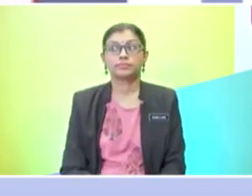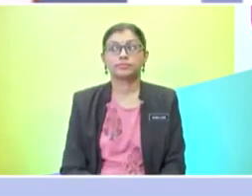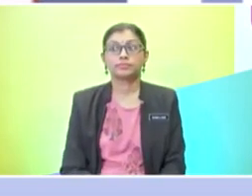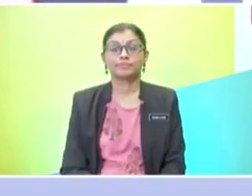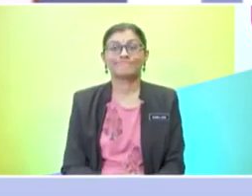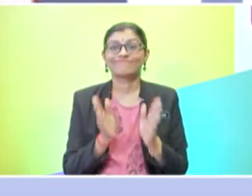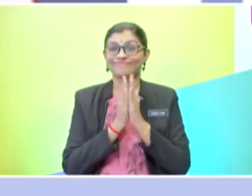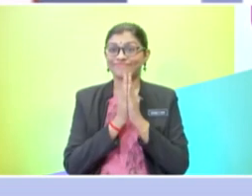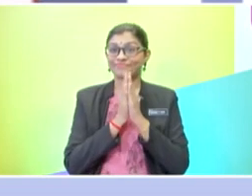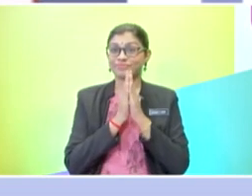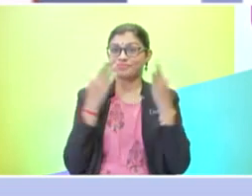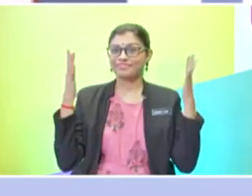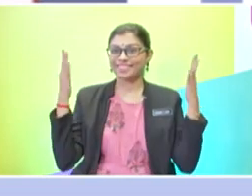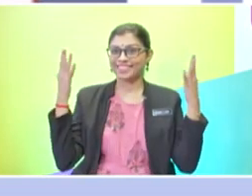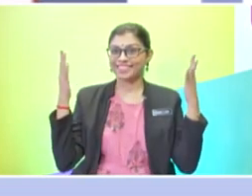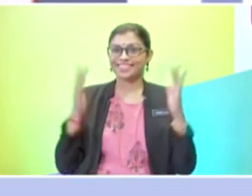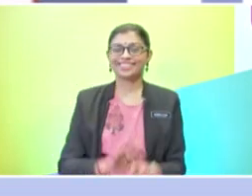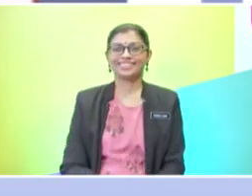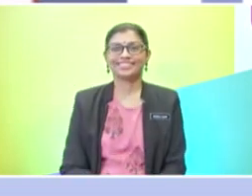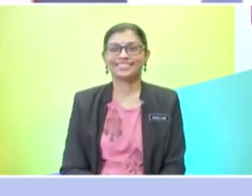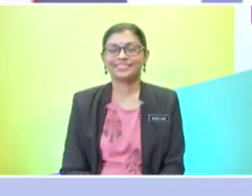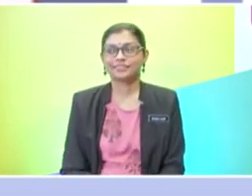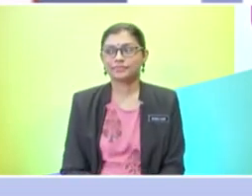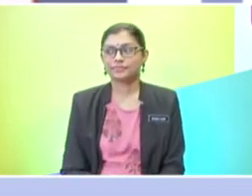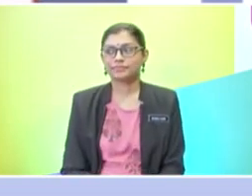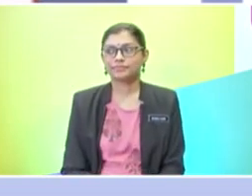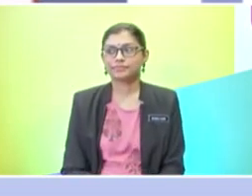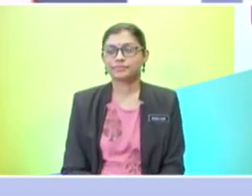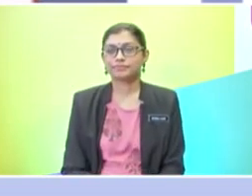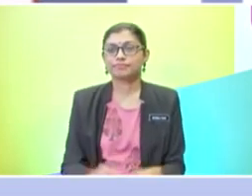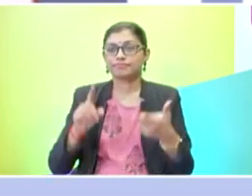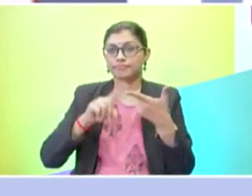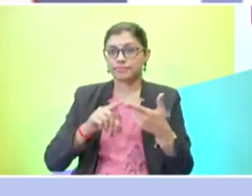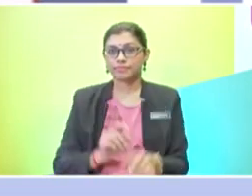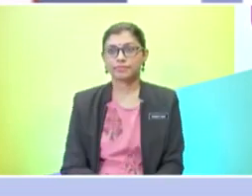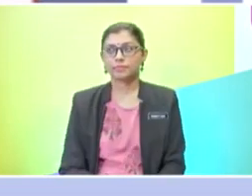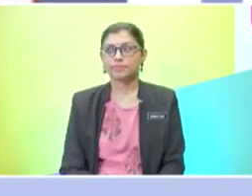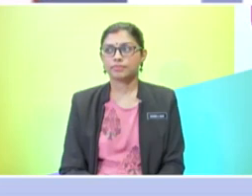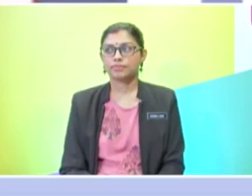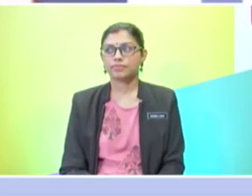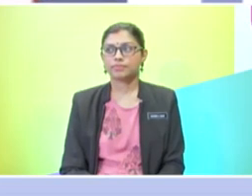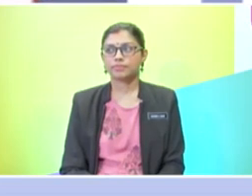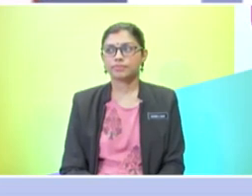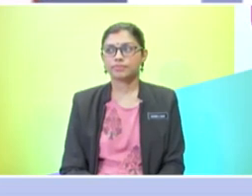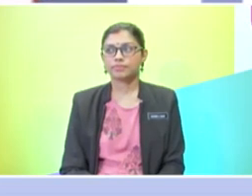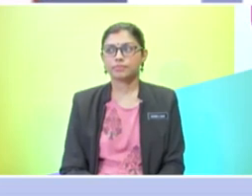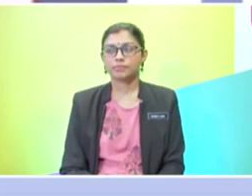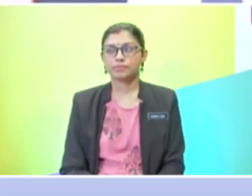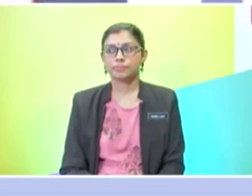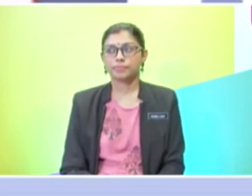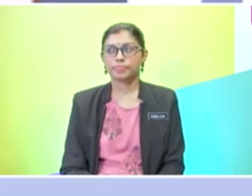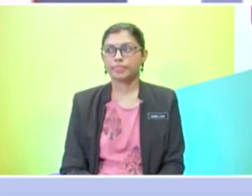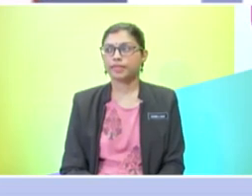Is that? Yes, okay. Well done. Okay, we go for the second one.